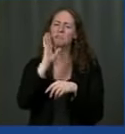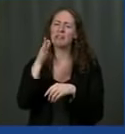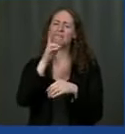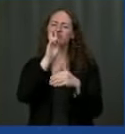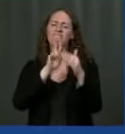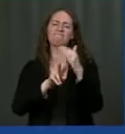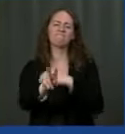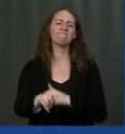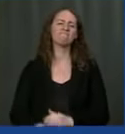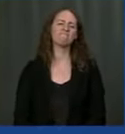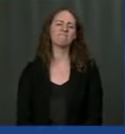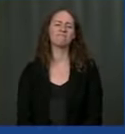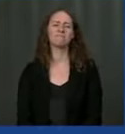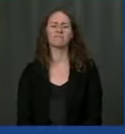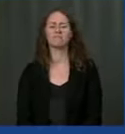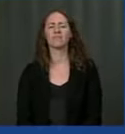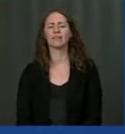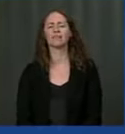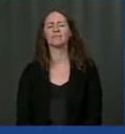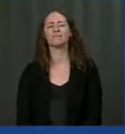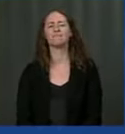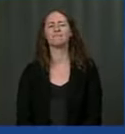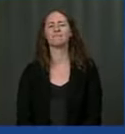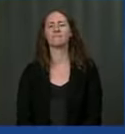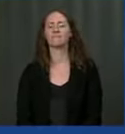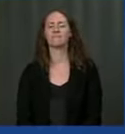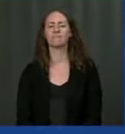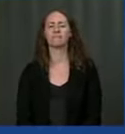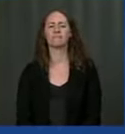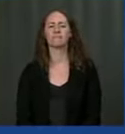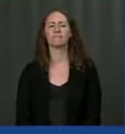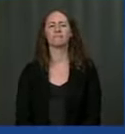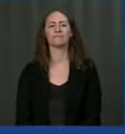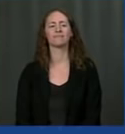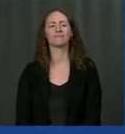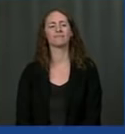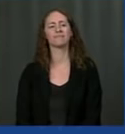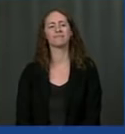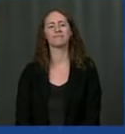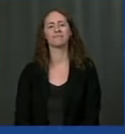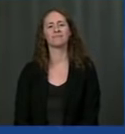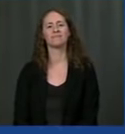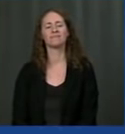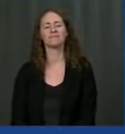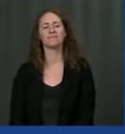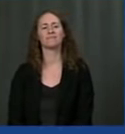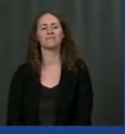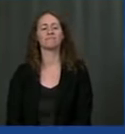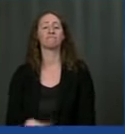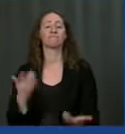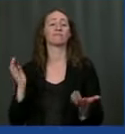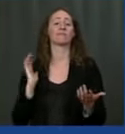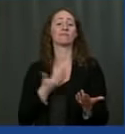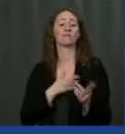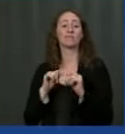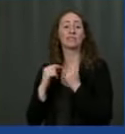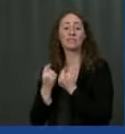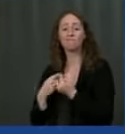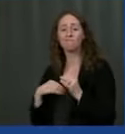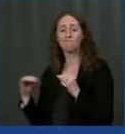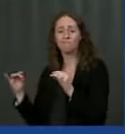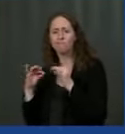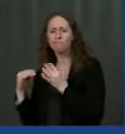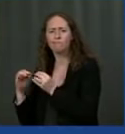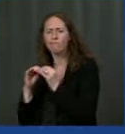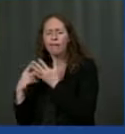to move north. We have determined in meeting with our team, Mr. President, as well as your team at FEMA earlier today,